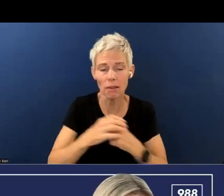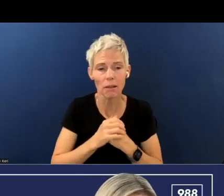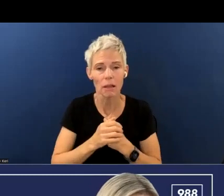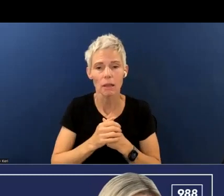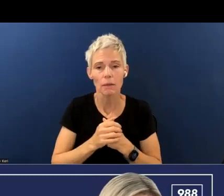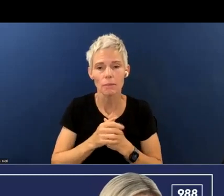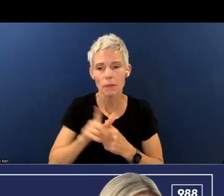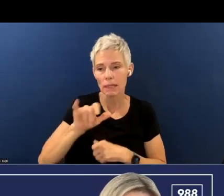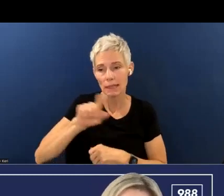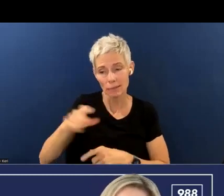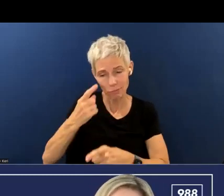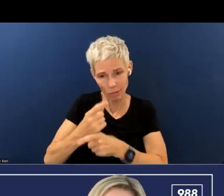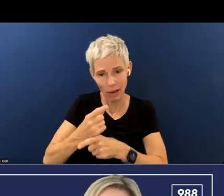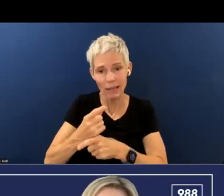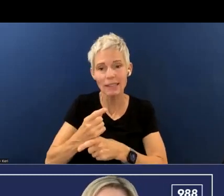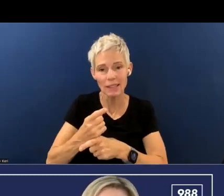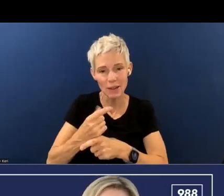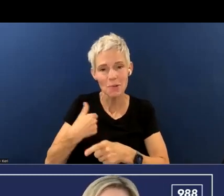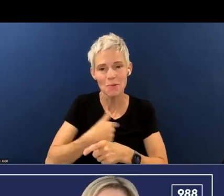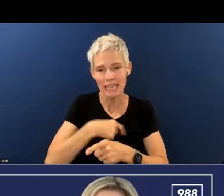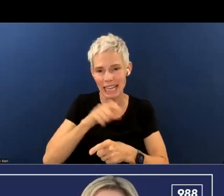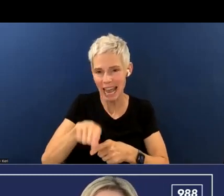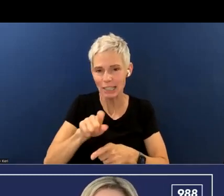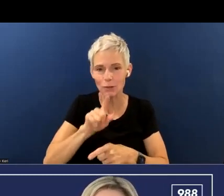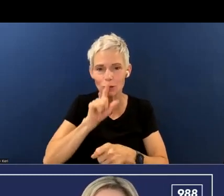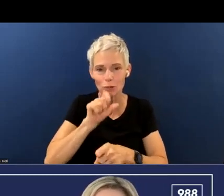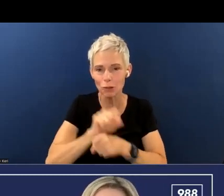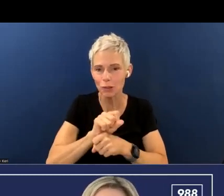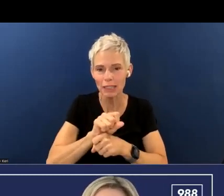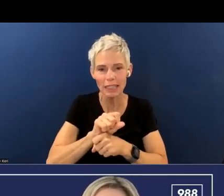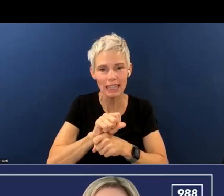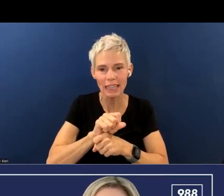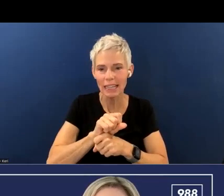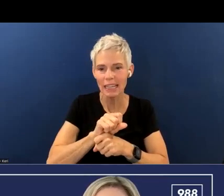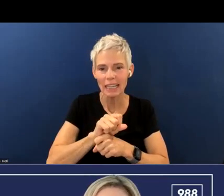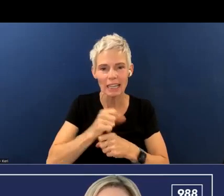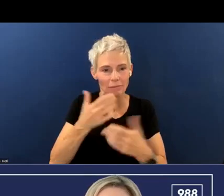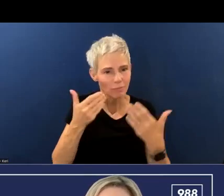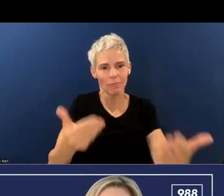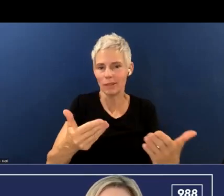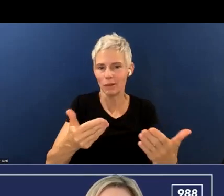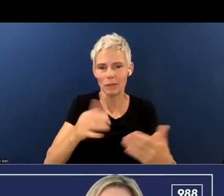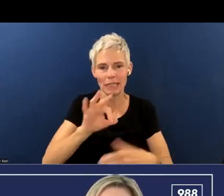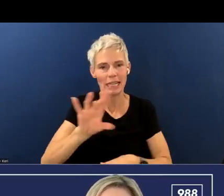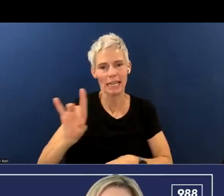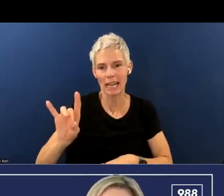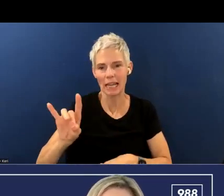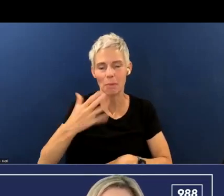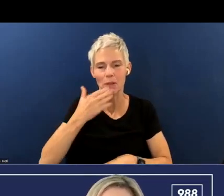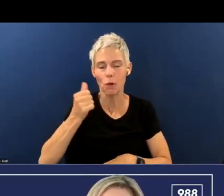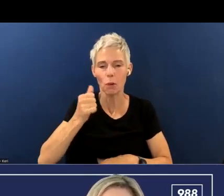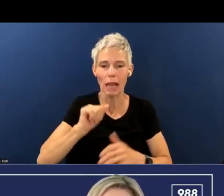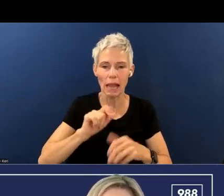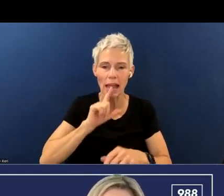Liz is right in that we had to sort of go out with 988 before we knew how best to talk about